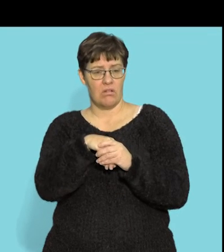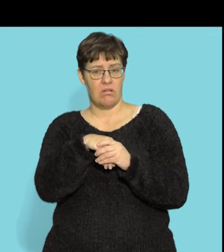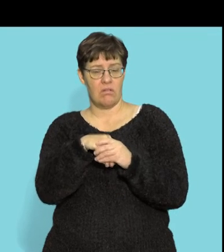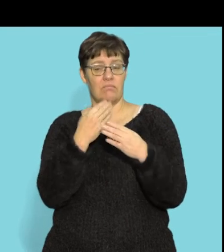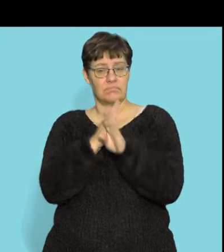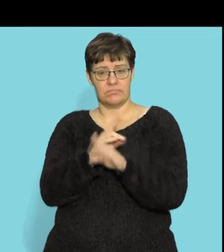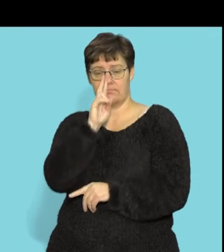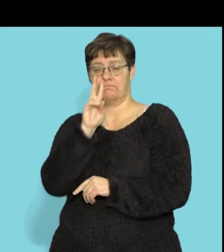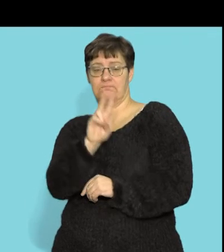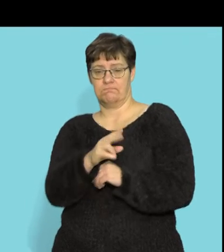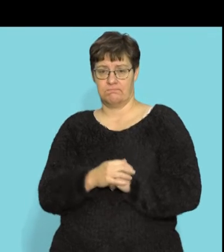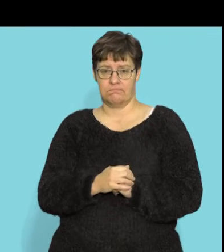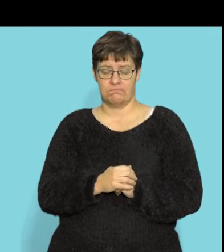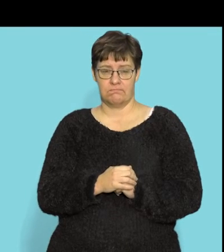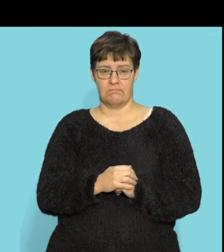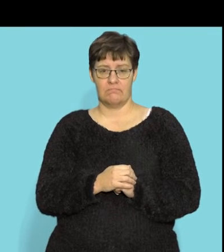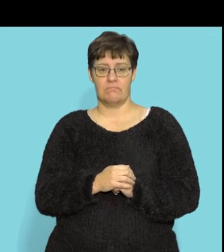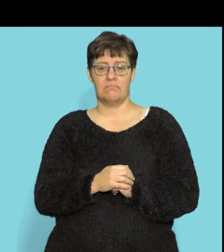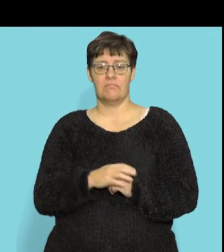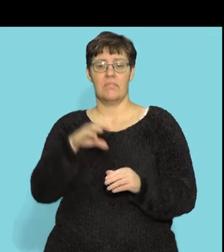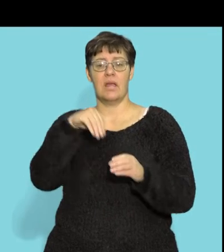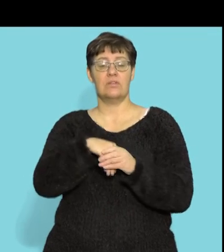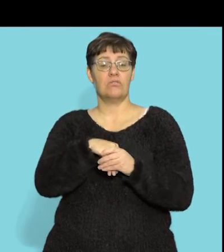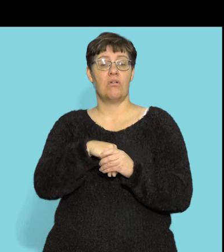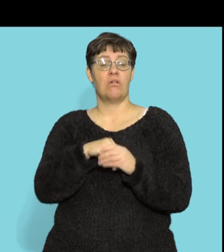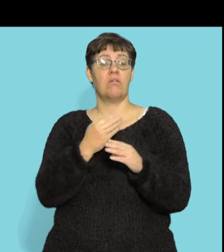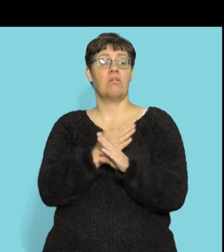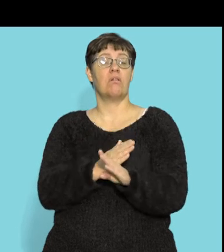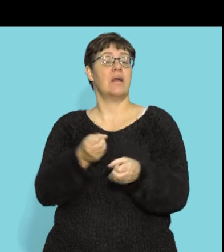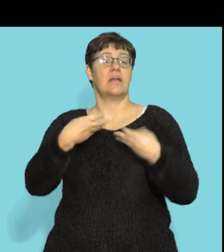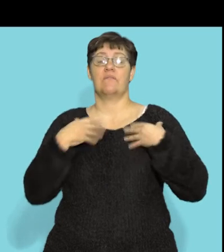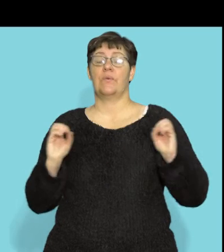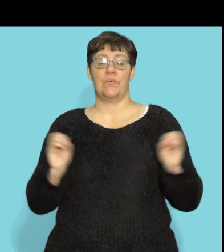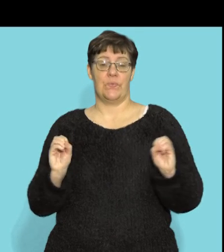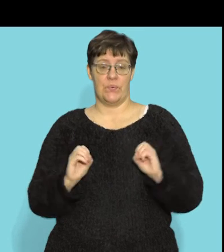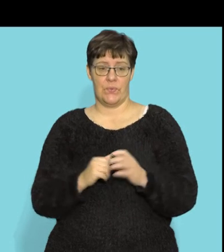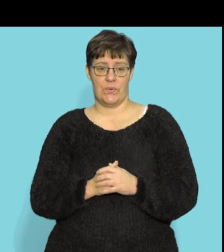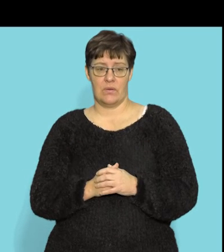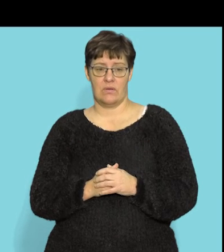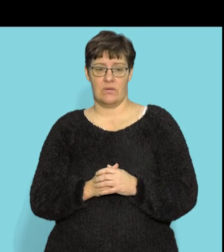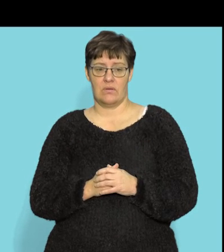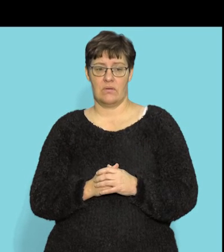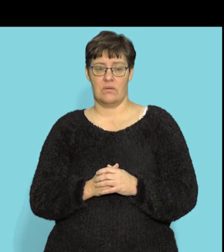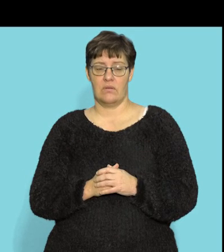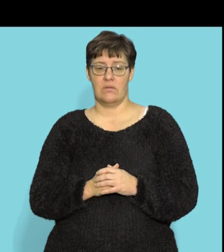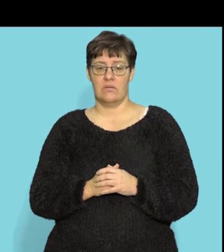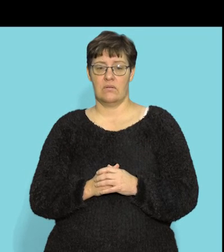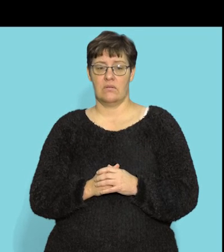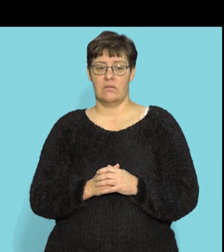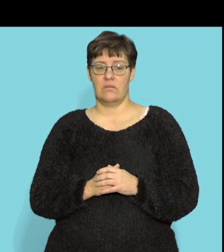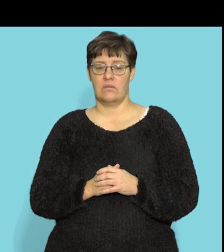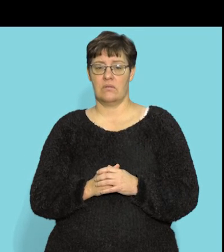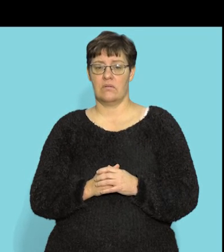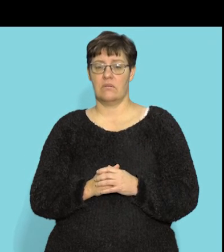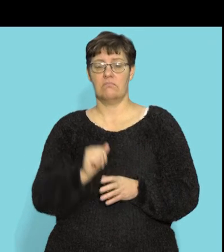We've already indicated that the internal resistance is not given, right? Now, if we've got